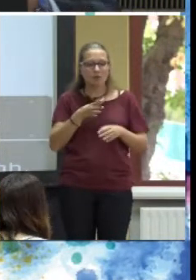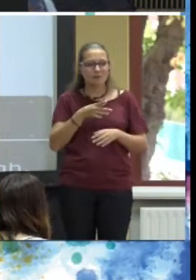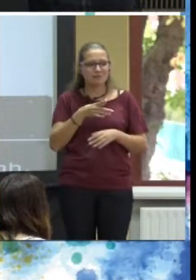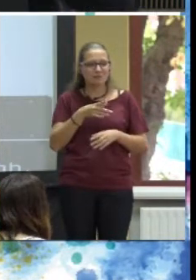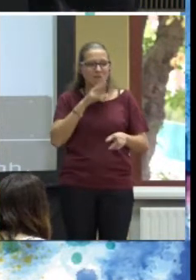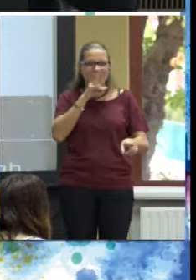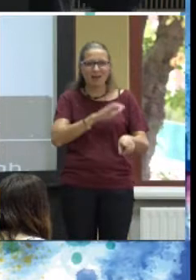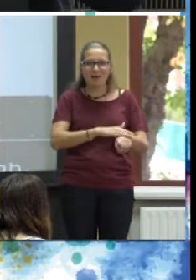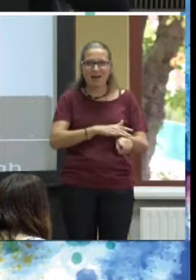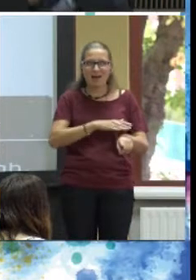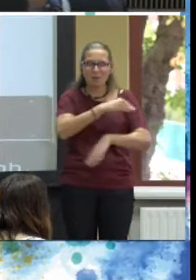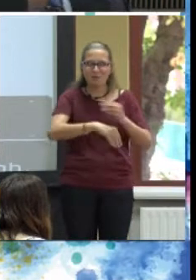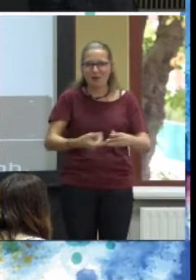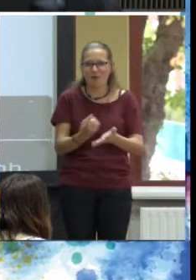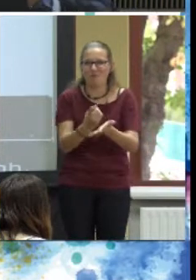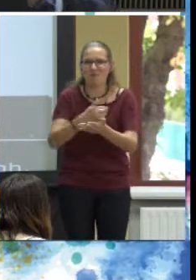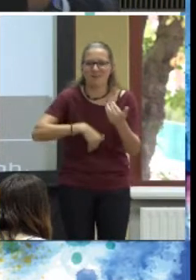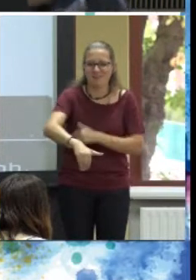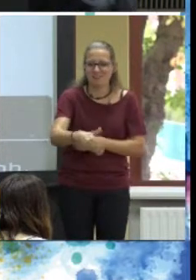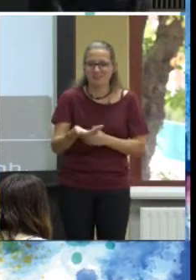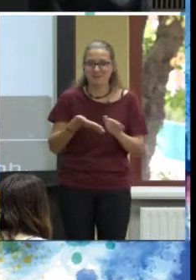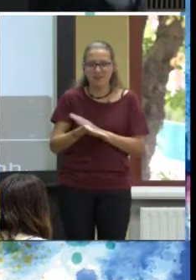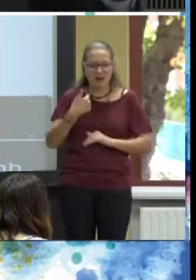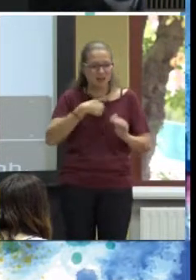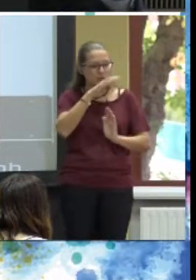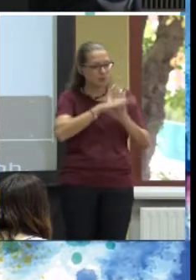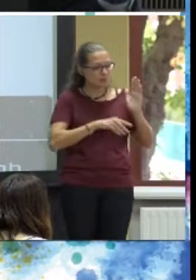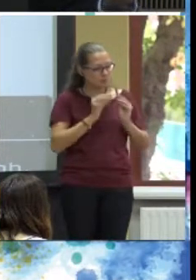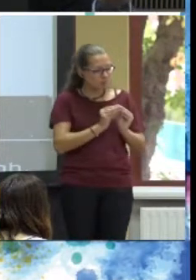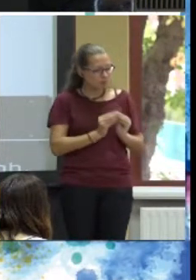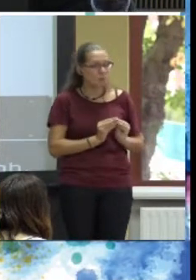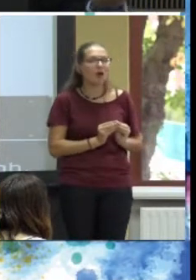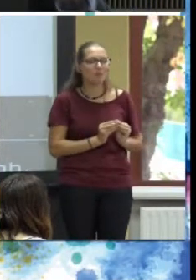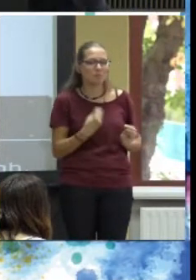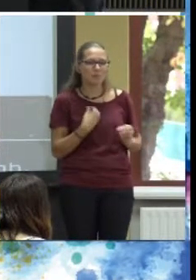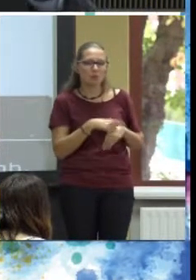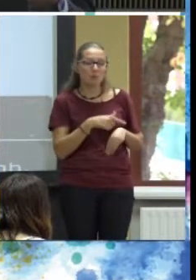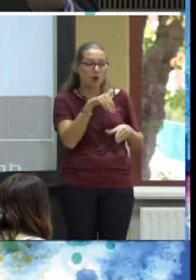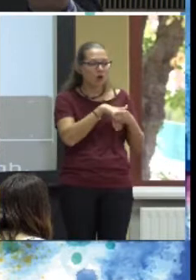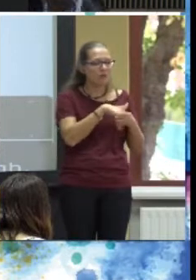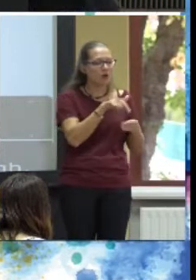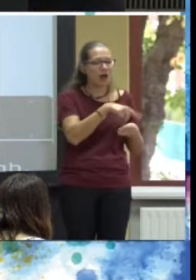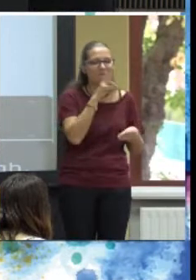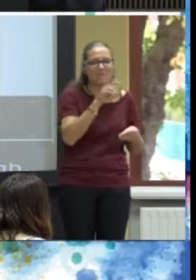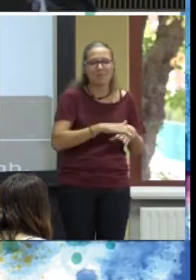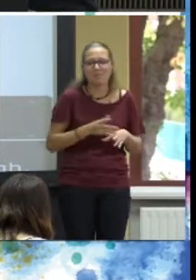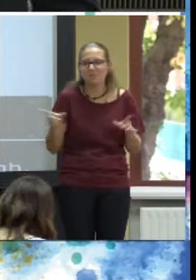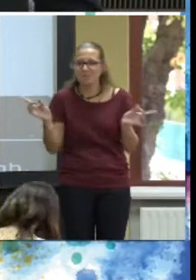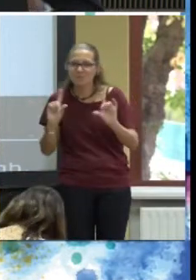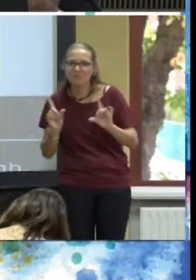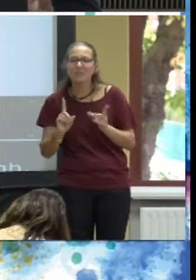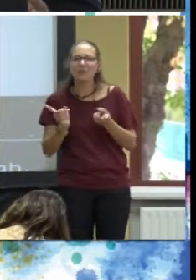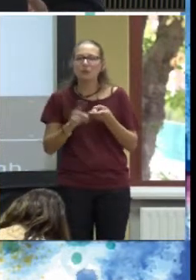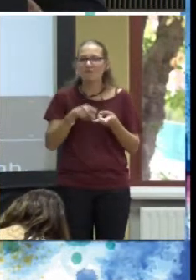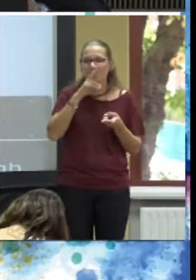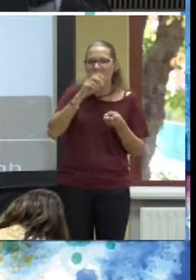It is very important to look at these figures because it makes us think about future uses, because we are creating an app. At the same time, we're